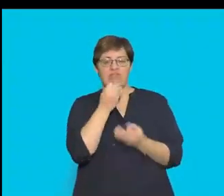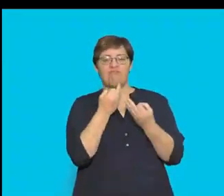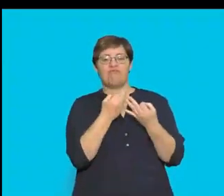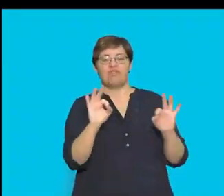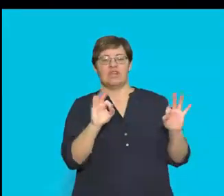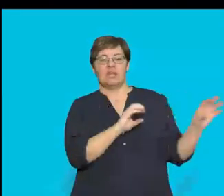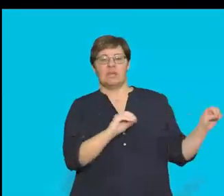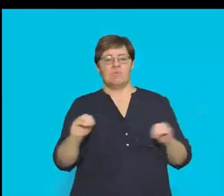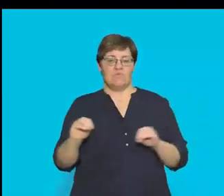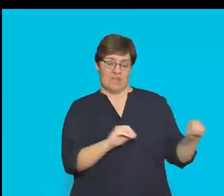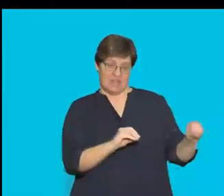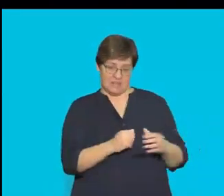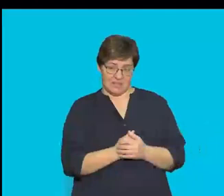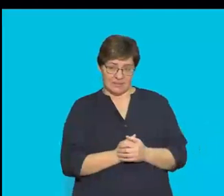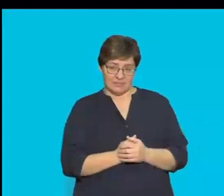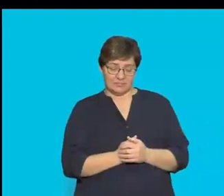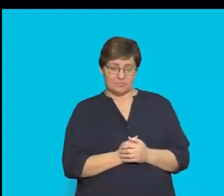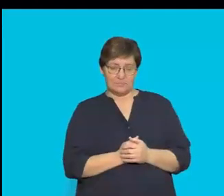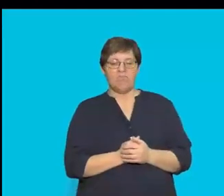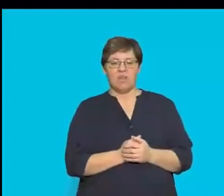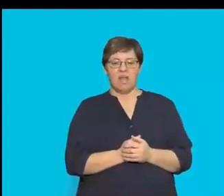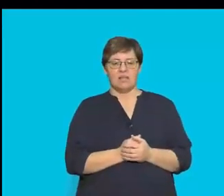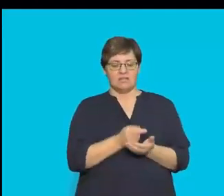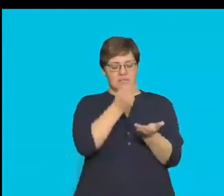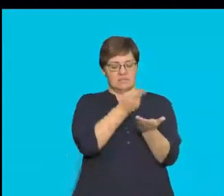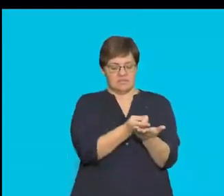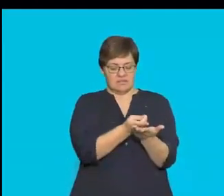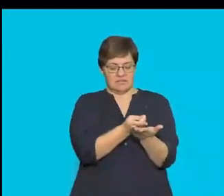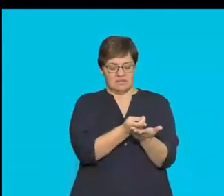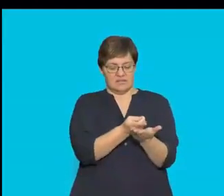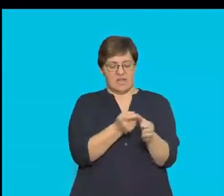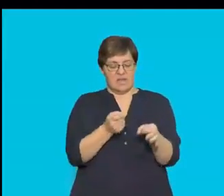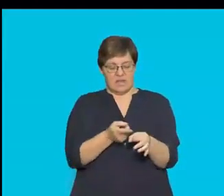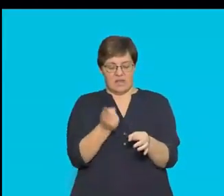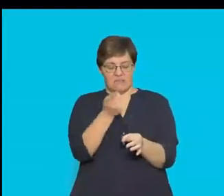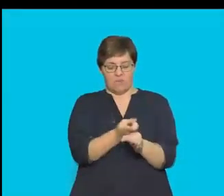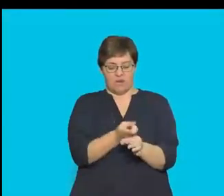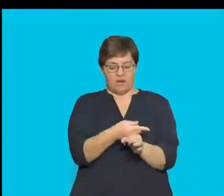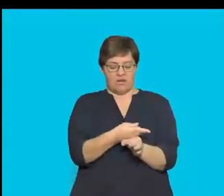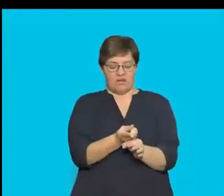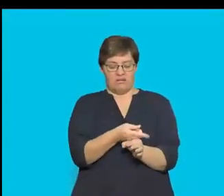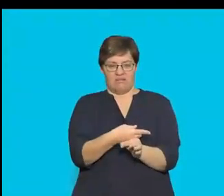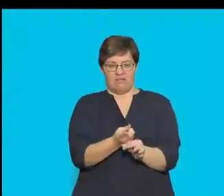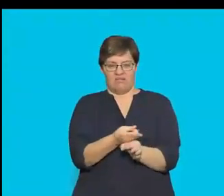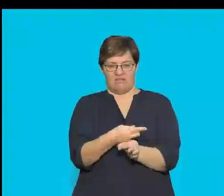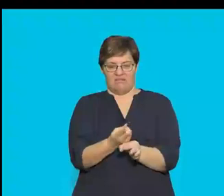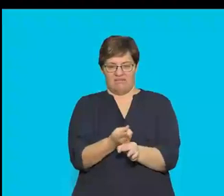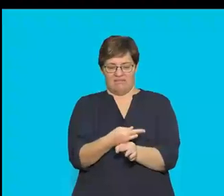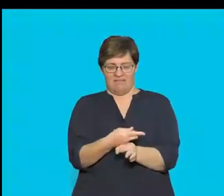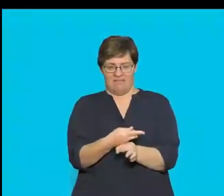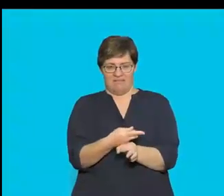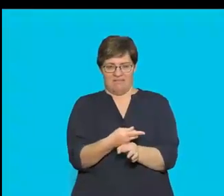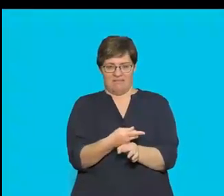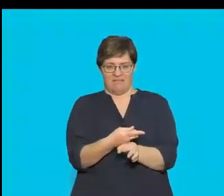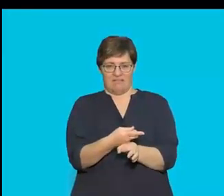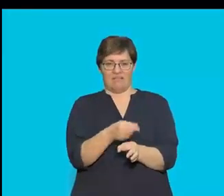a little base with a needle on it, and on top of the needle, there's a pointy bit, and on that pointy bit, we have a piece